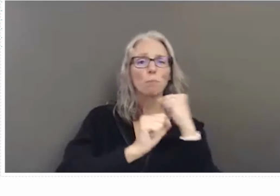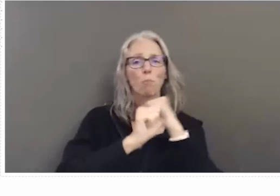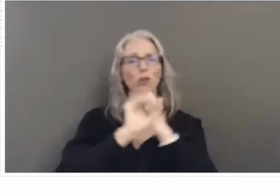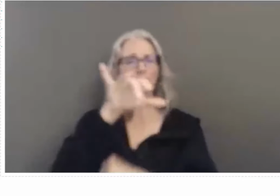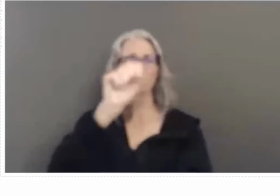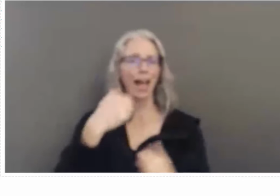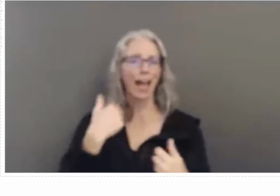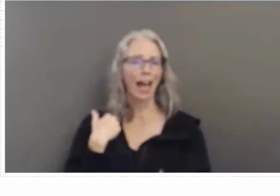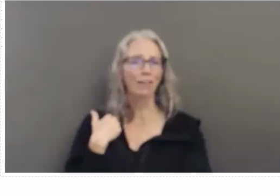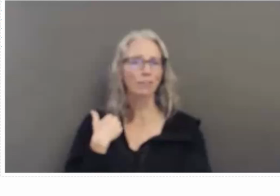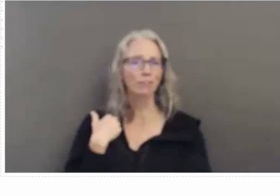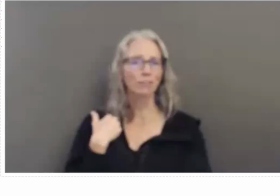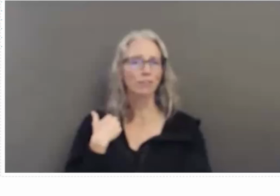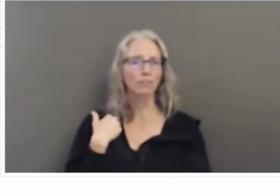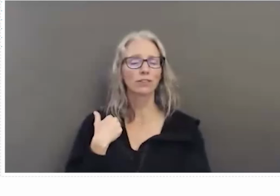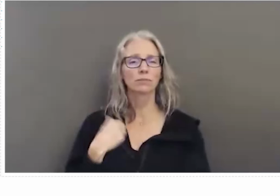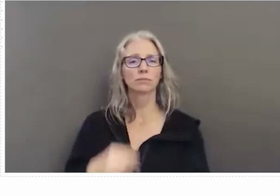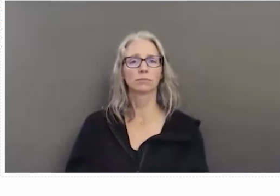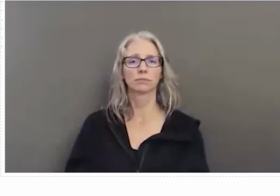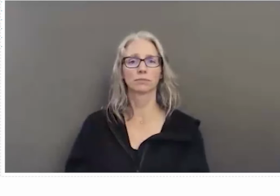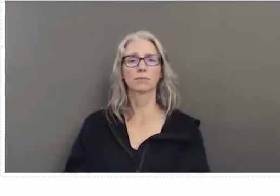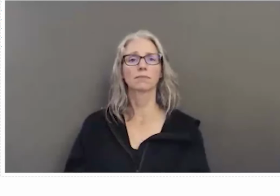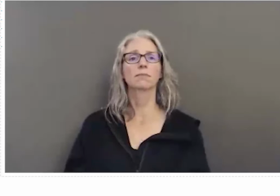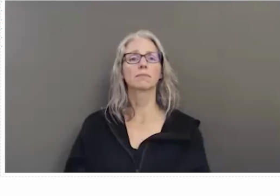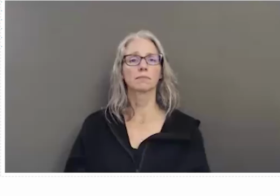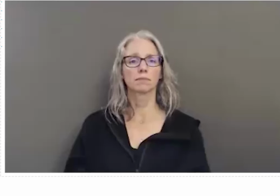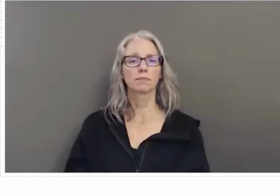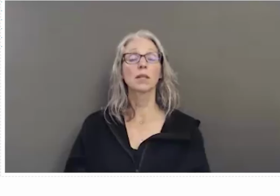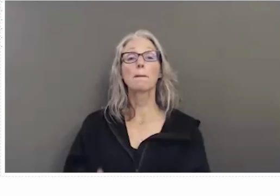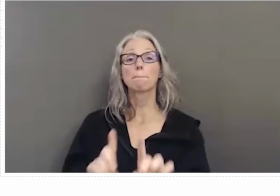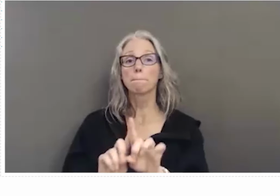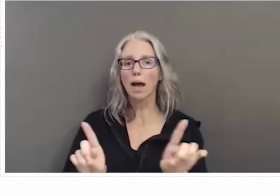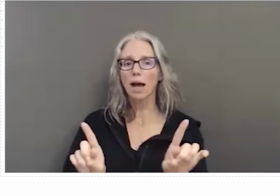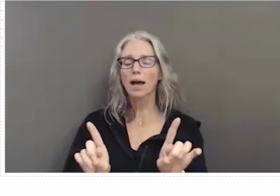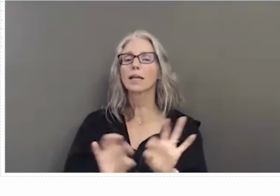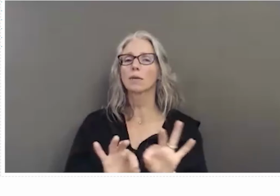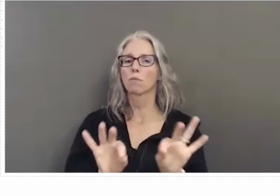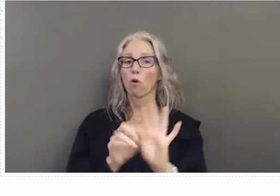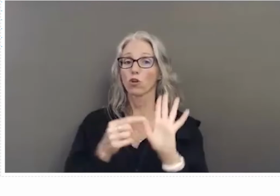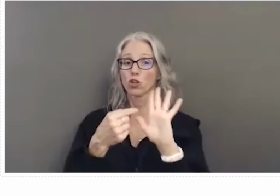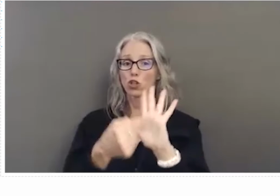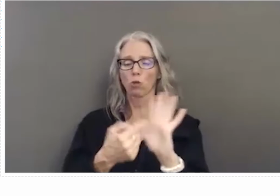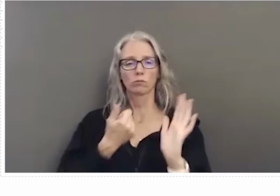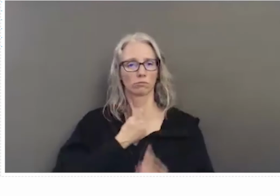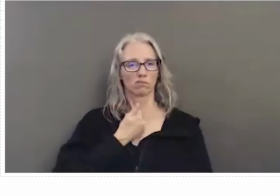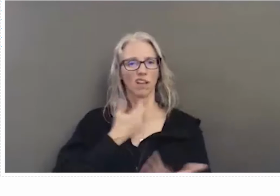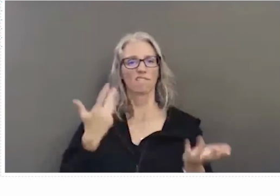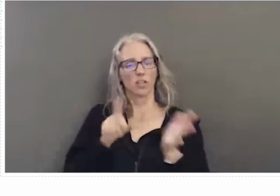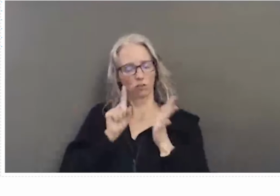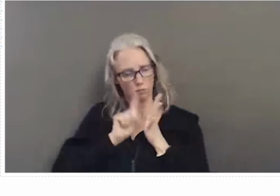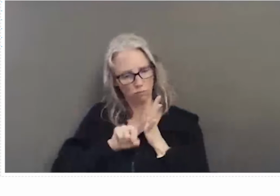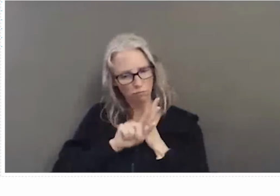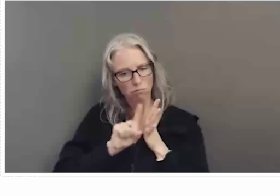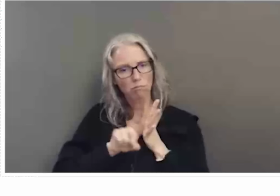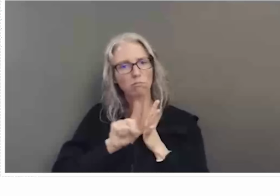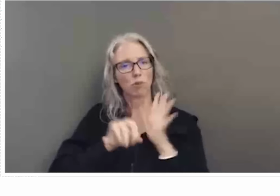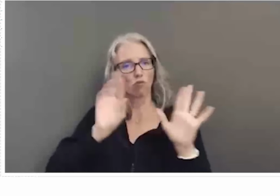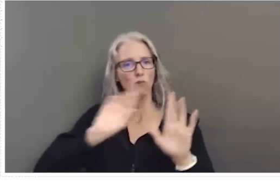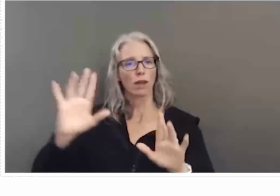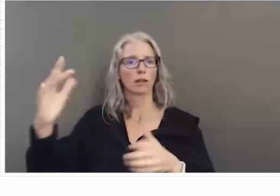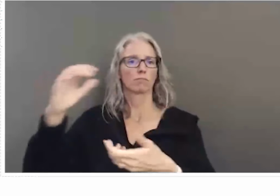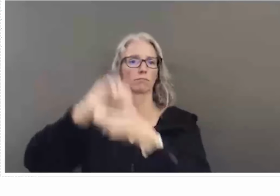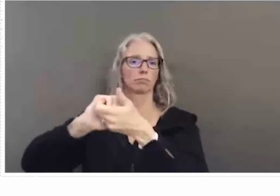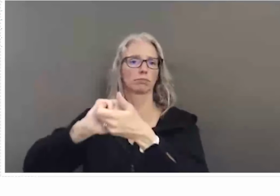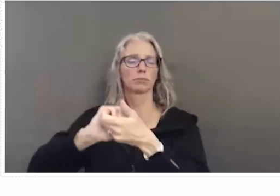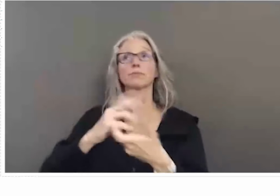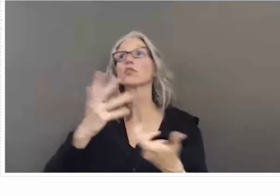lends itself more and more to CSR activities. And so they'll purchase, let's say, a professional hockey team. However, well, they'll do a